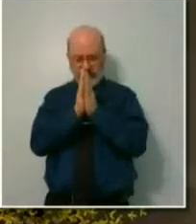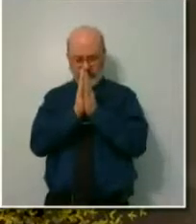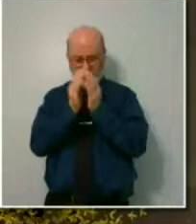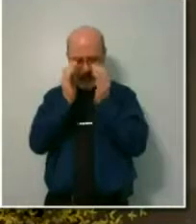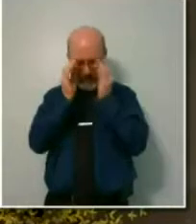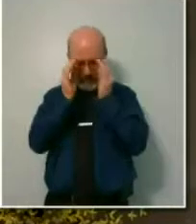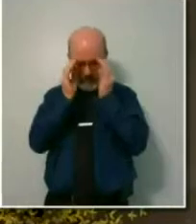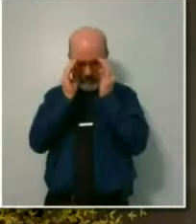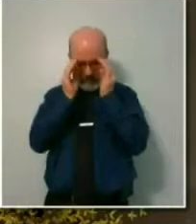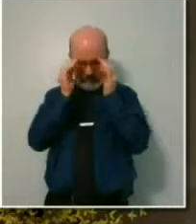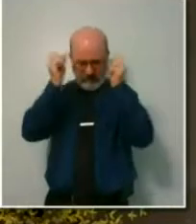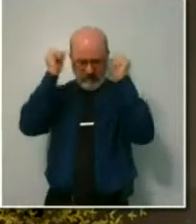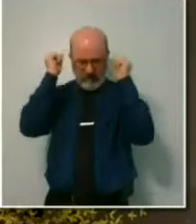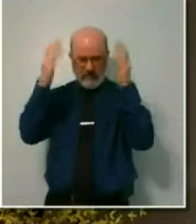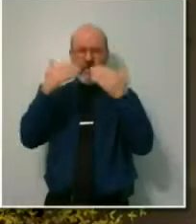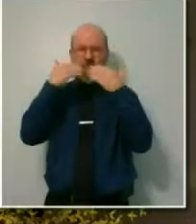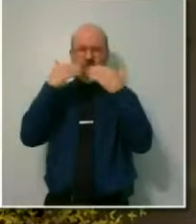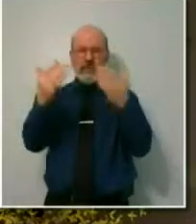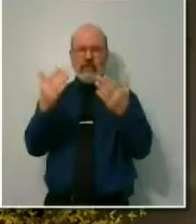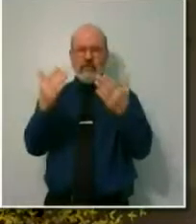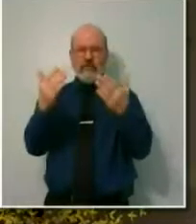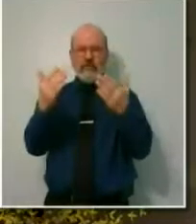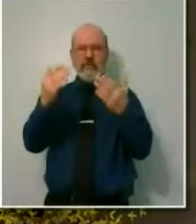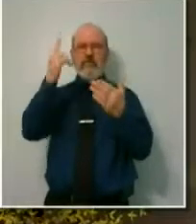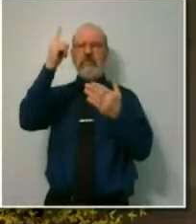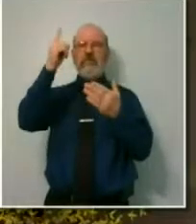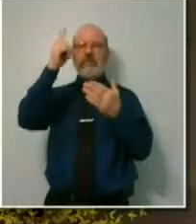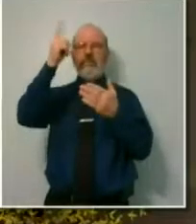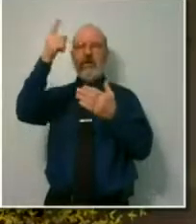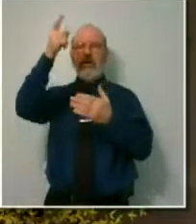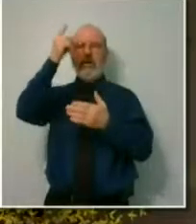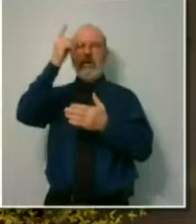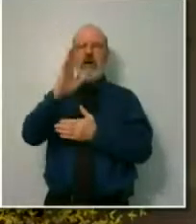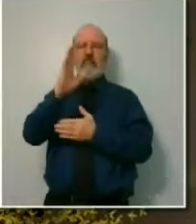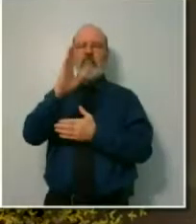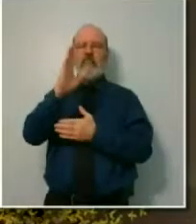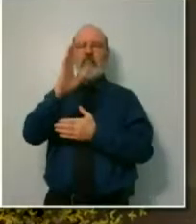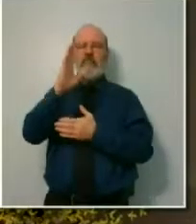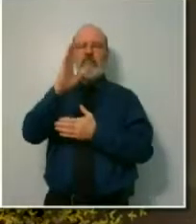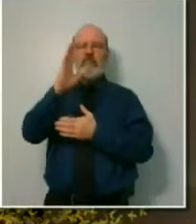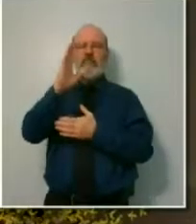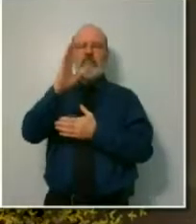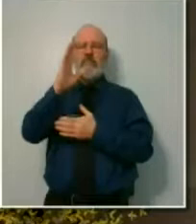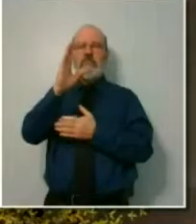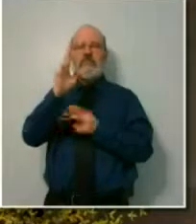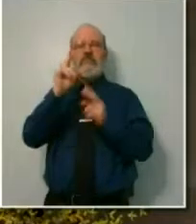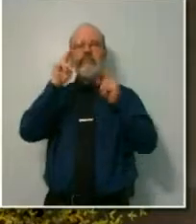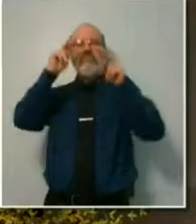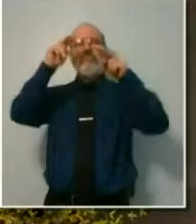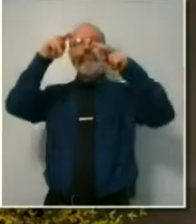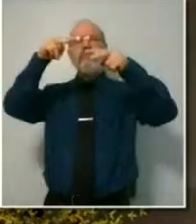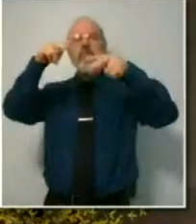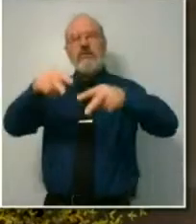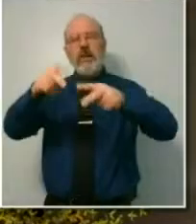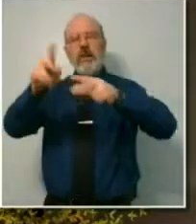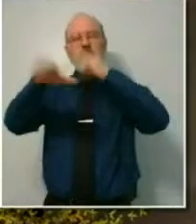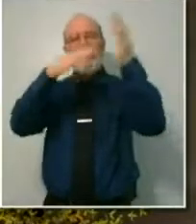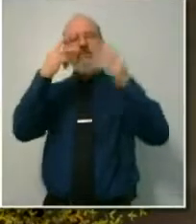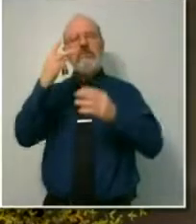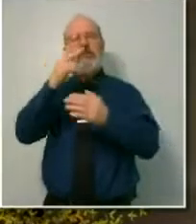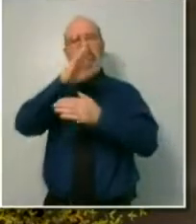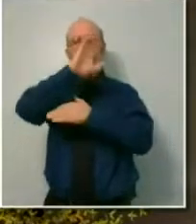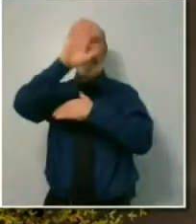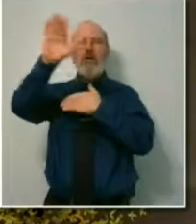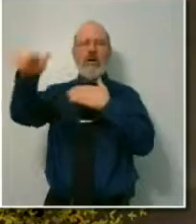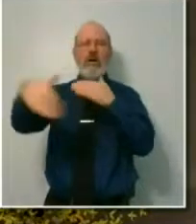thank you that you are a God who looks down from heaven and you see all the inhabitants